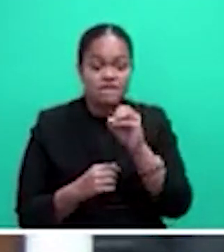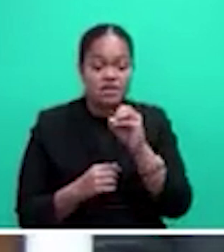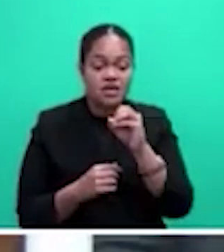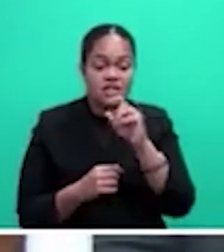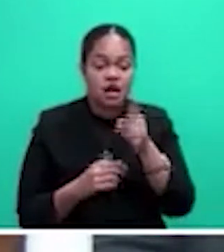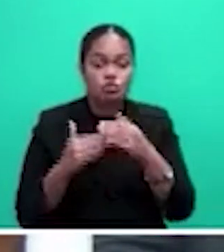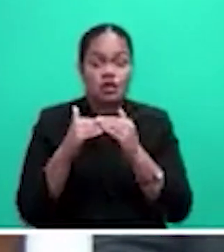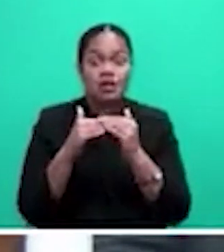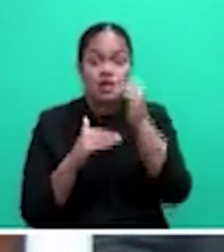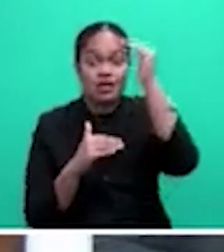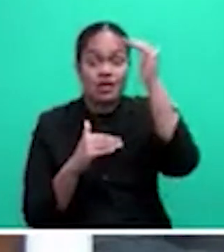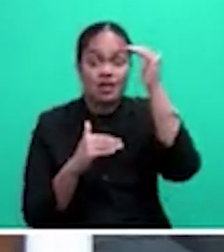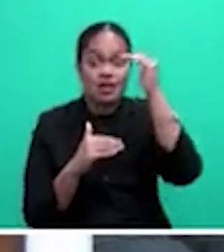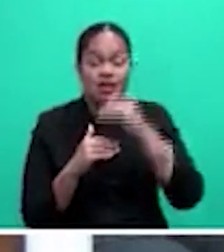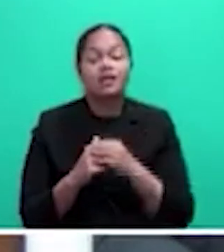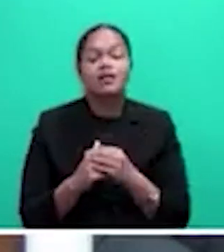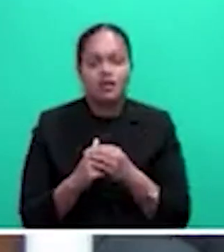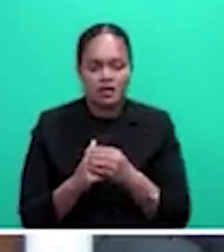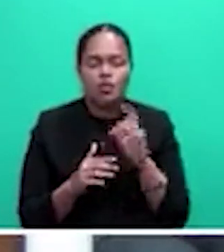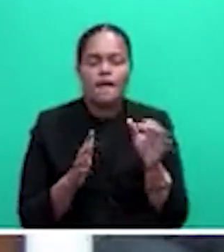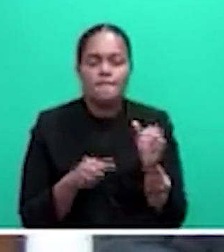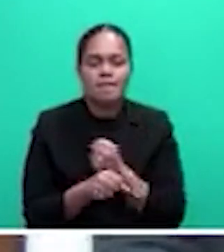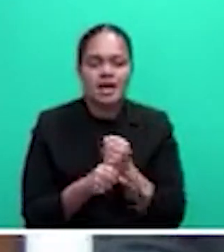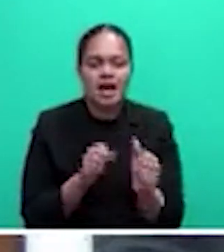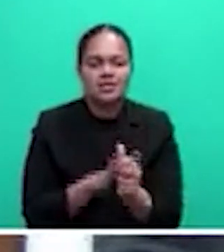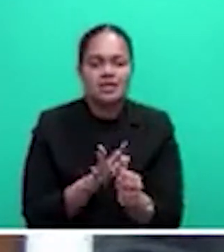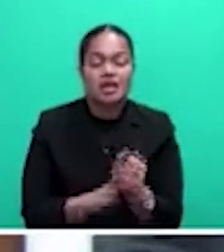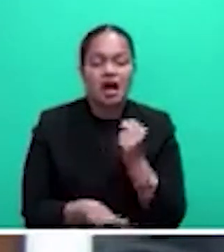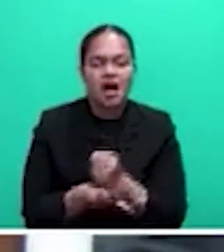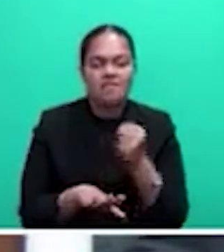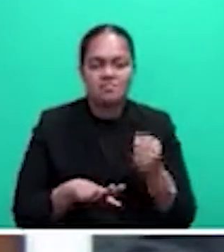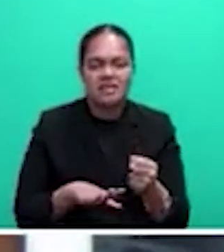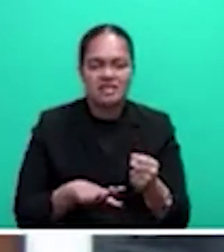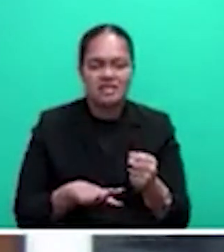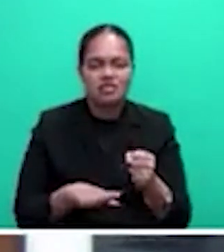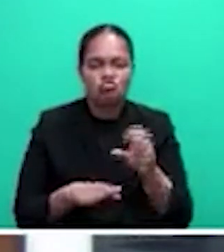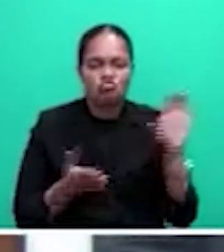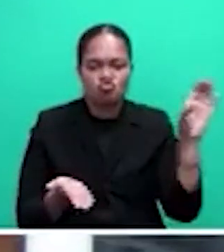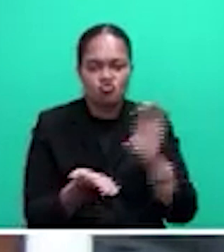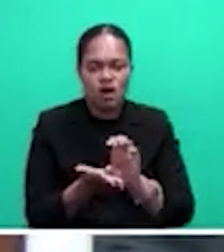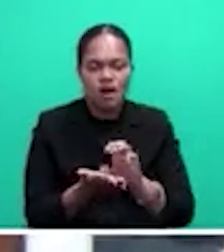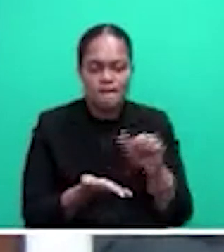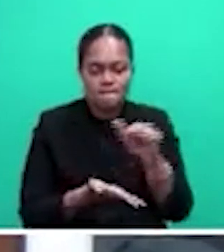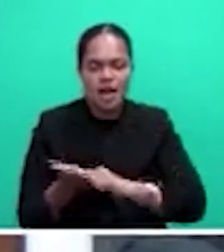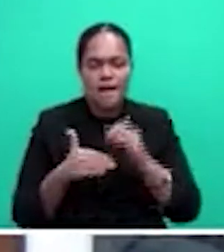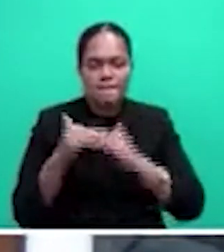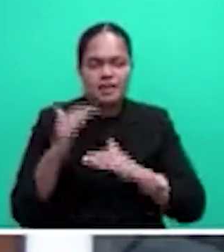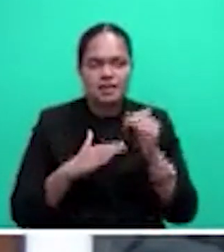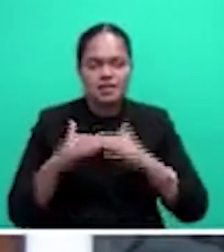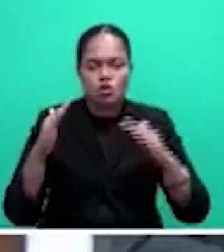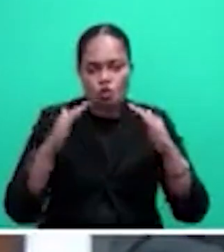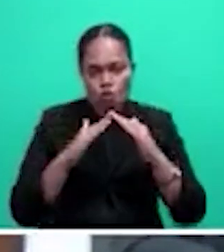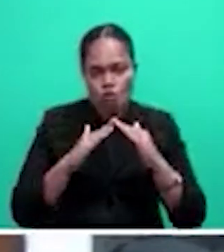to $100,000 and may access government grant to buy or build their first home. Mr. Speaker,